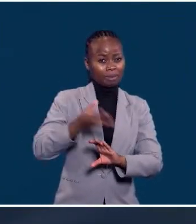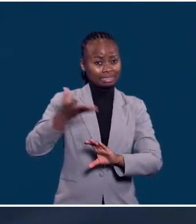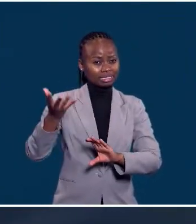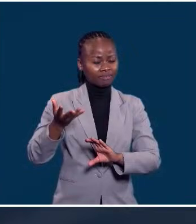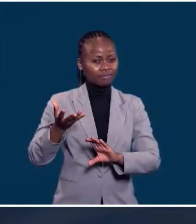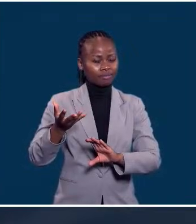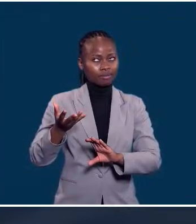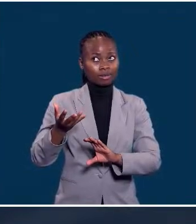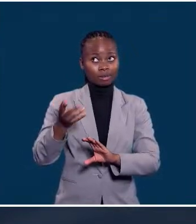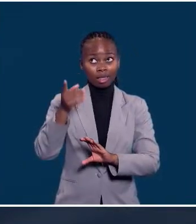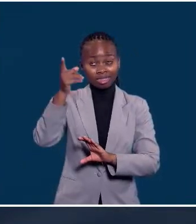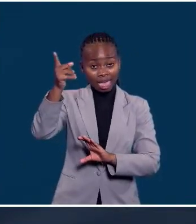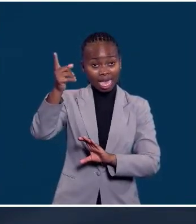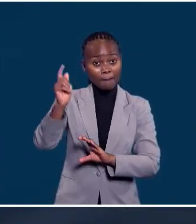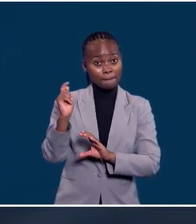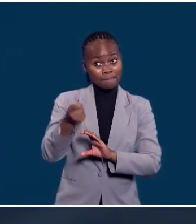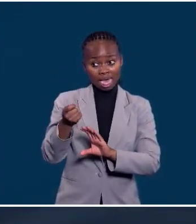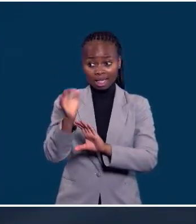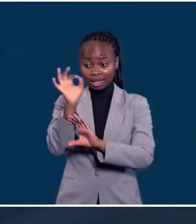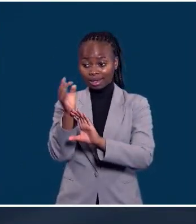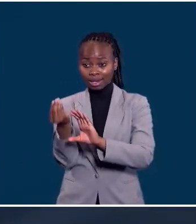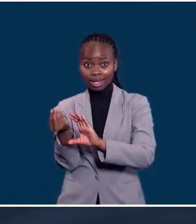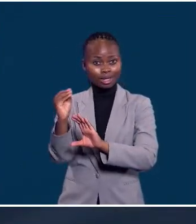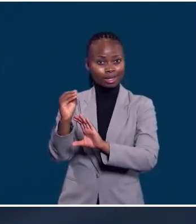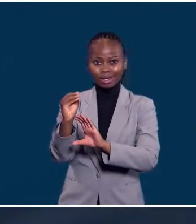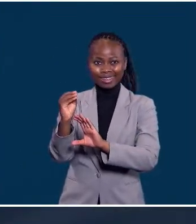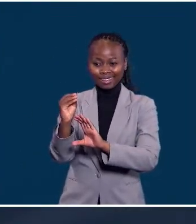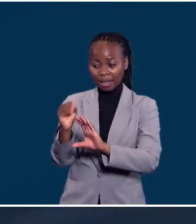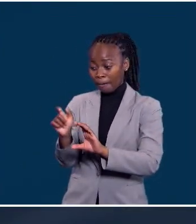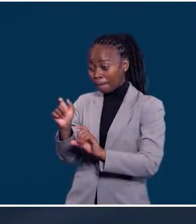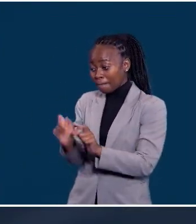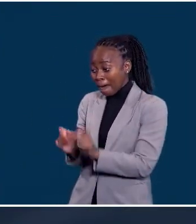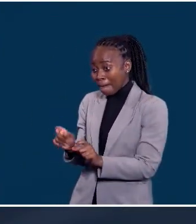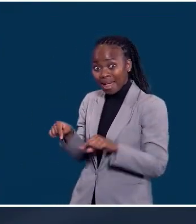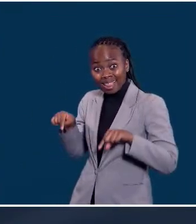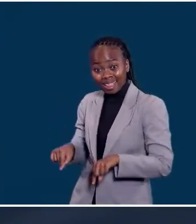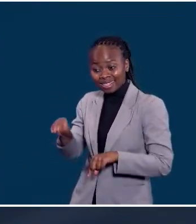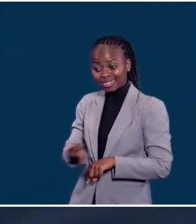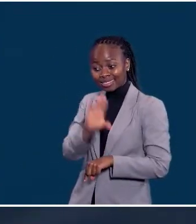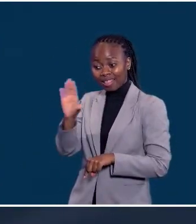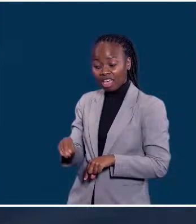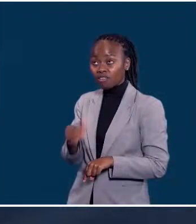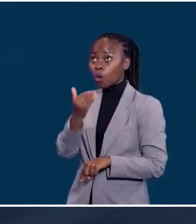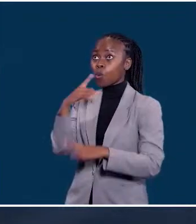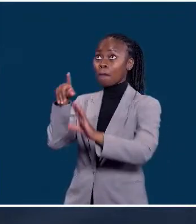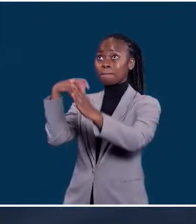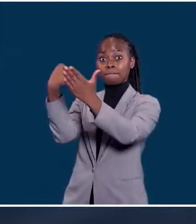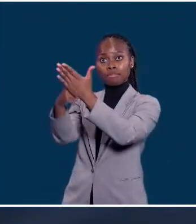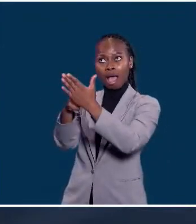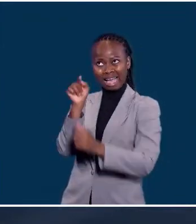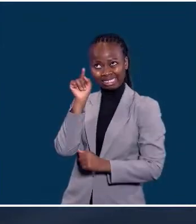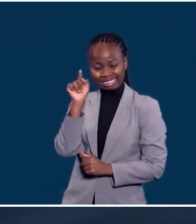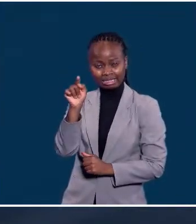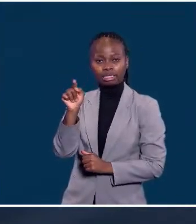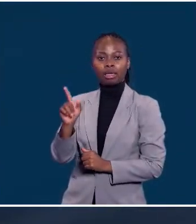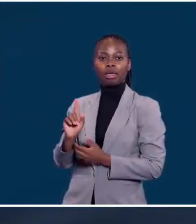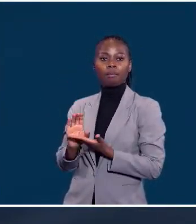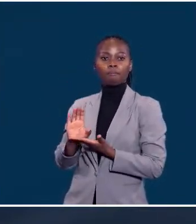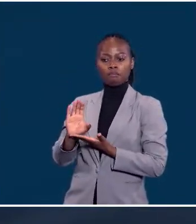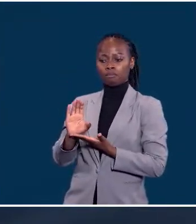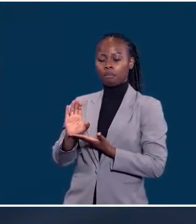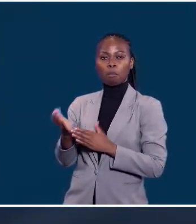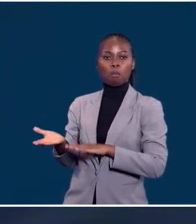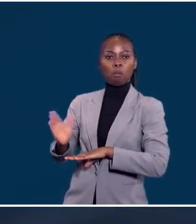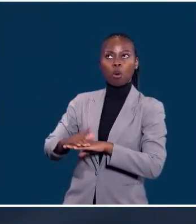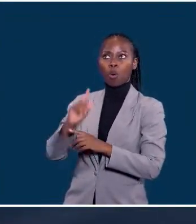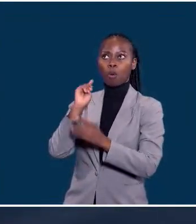paying for it. It's the South African importer that is paying for it. The question is, why is China producing